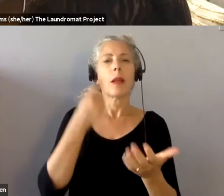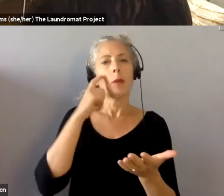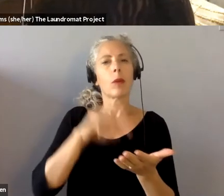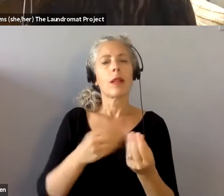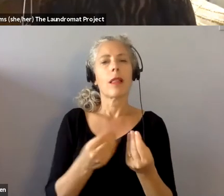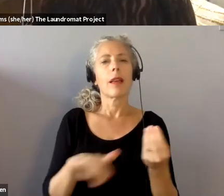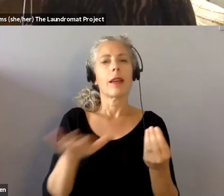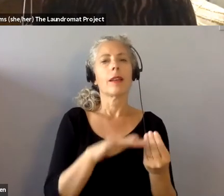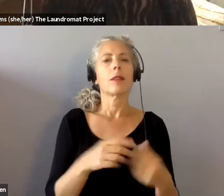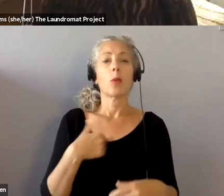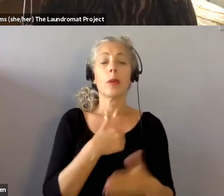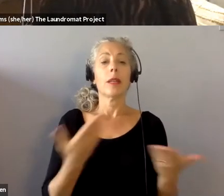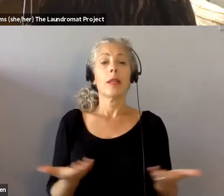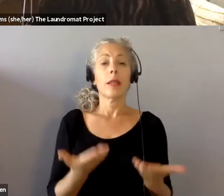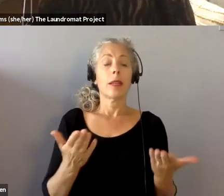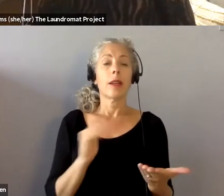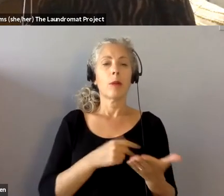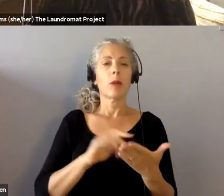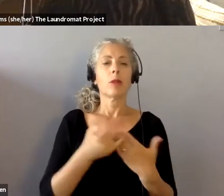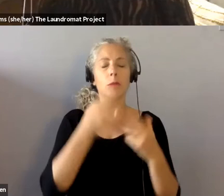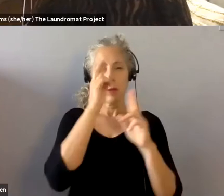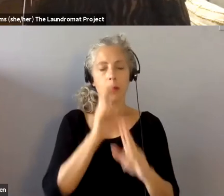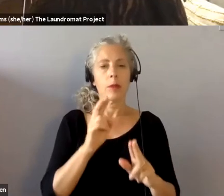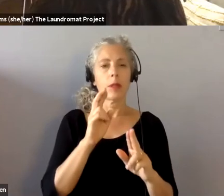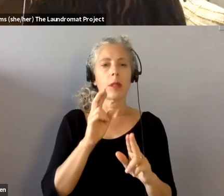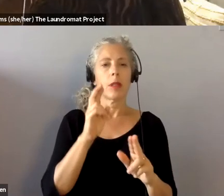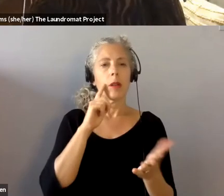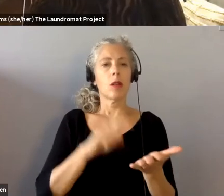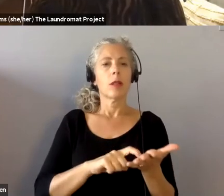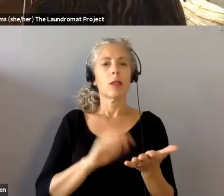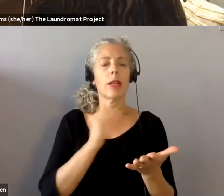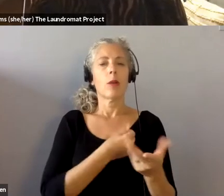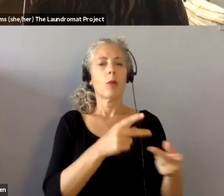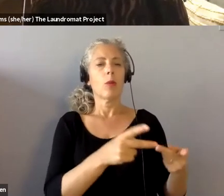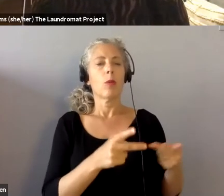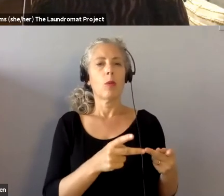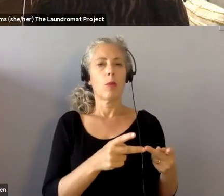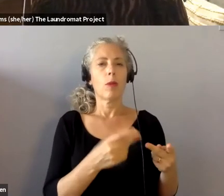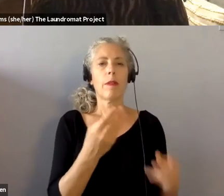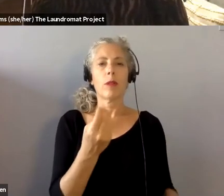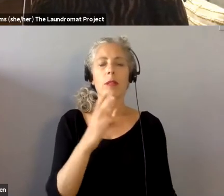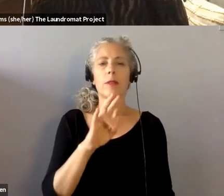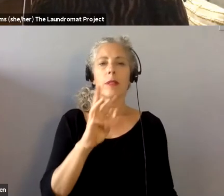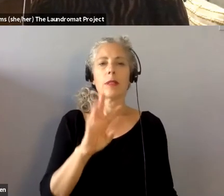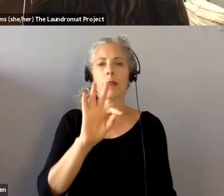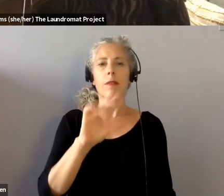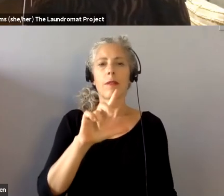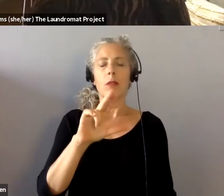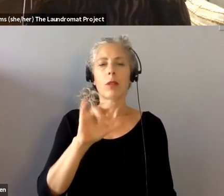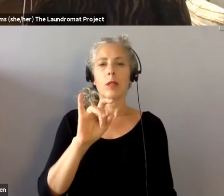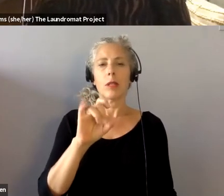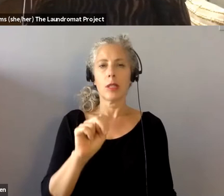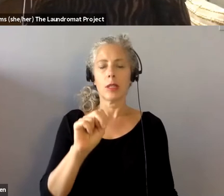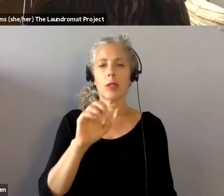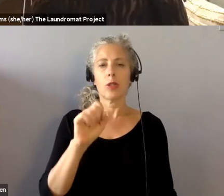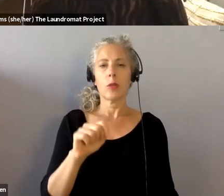We at the Laundromat Project respectfully acknowledge that our primary location of operations at 1476 Fulton Street in Brooklyn, New